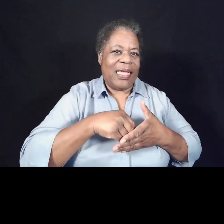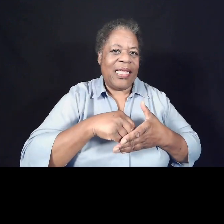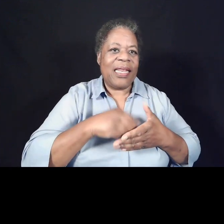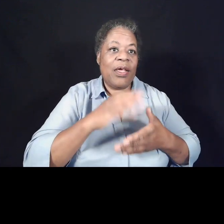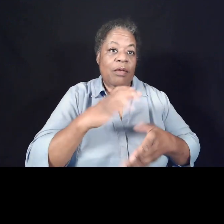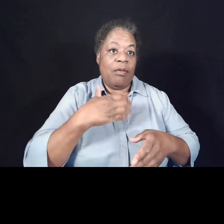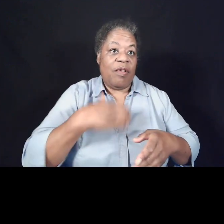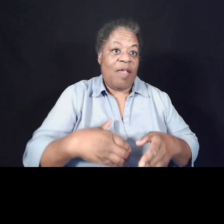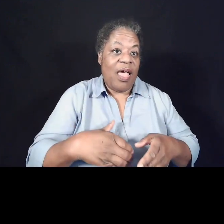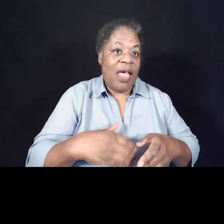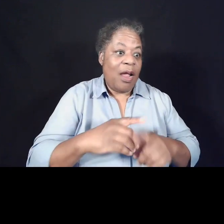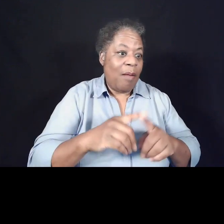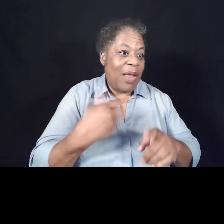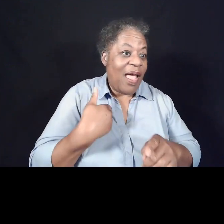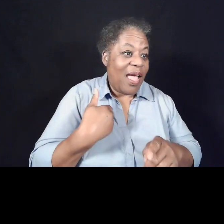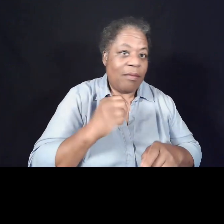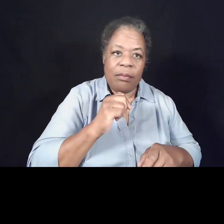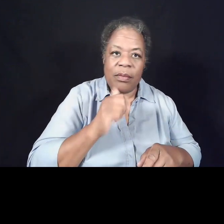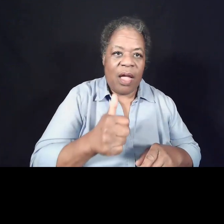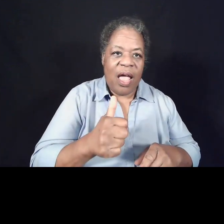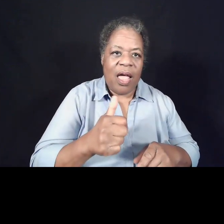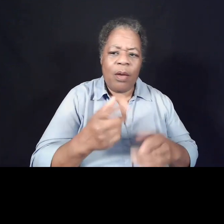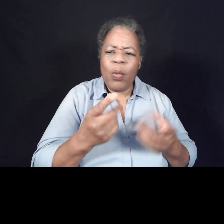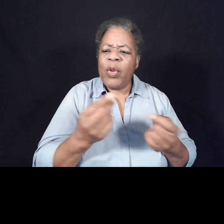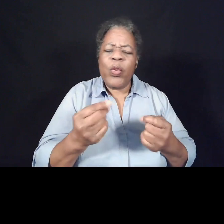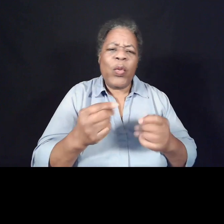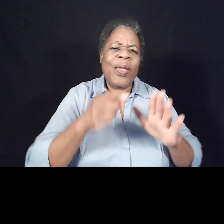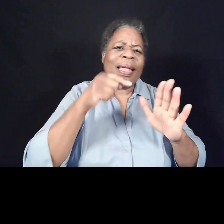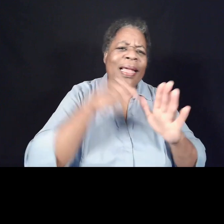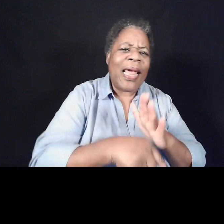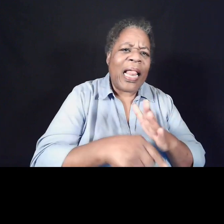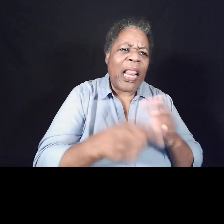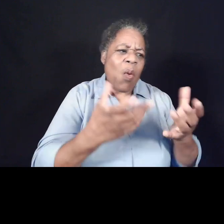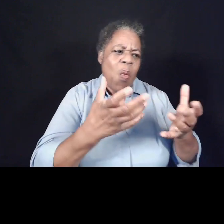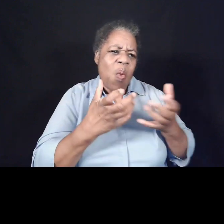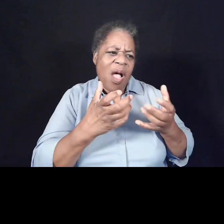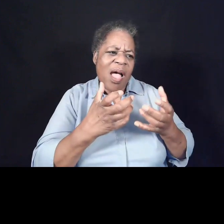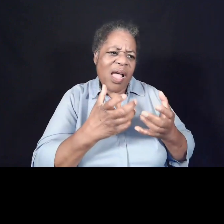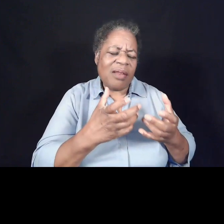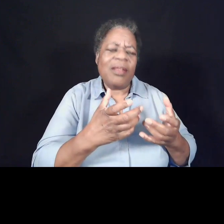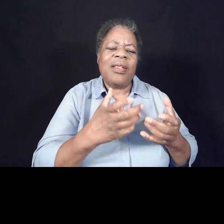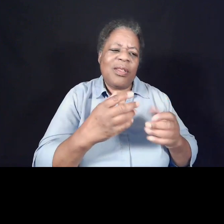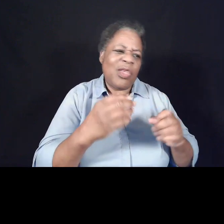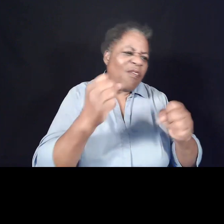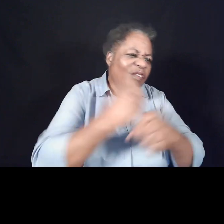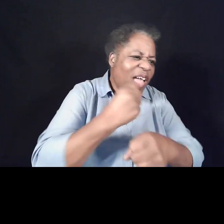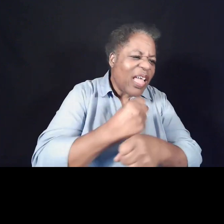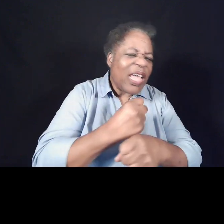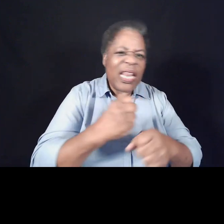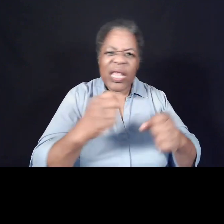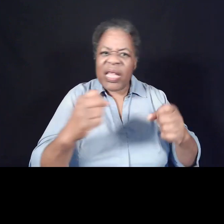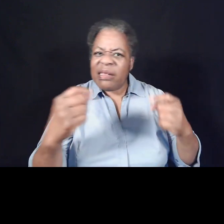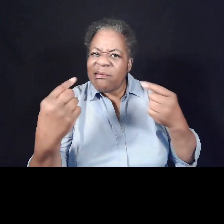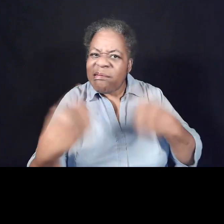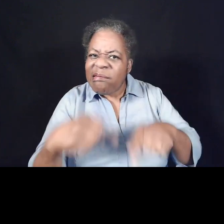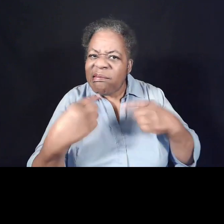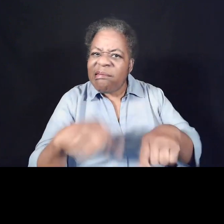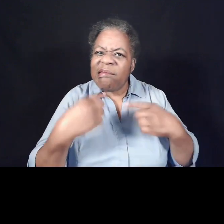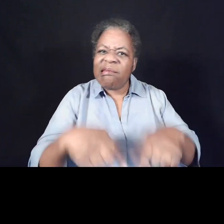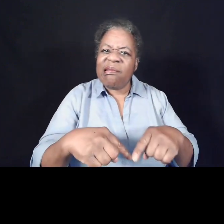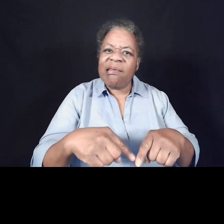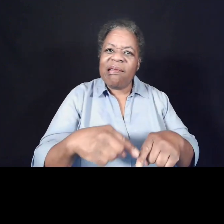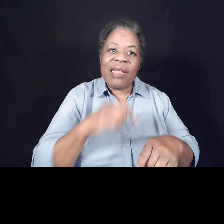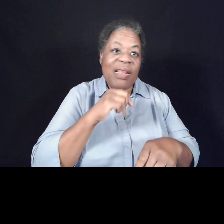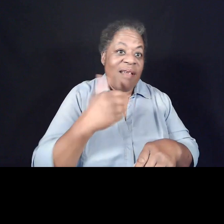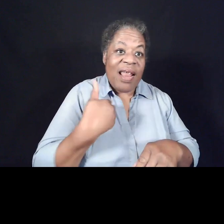do not have, so you kill. You covet, but you cannot get what you want, so you quarrel and fight. You do not have because